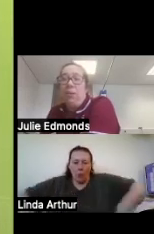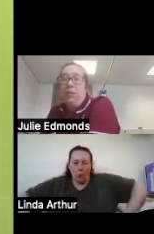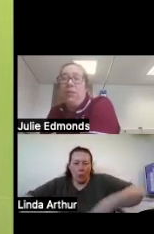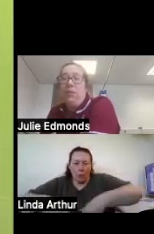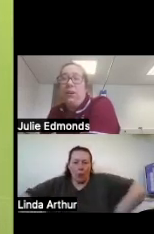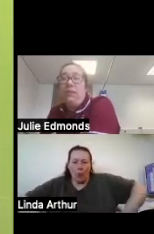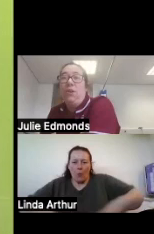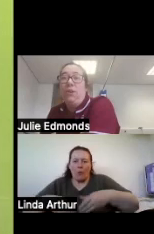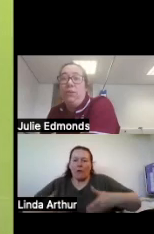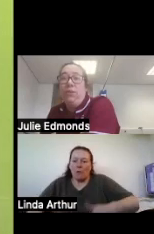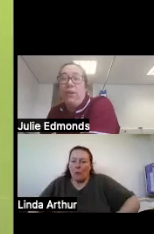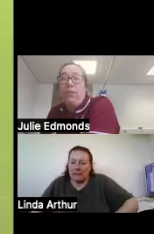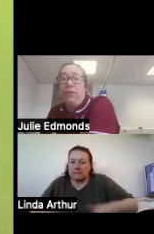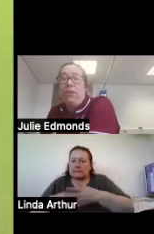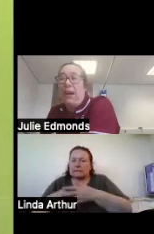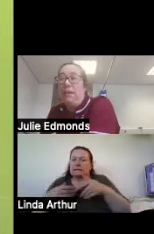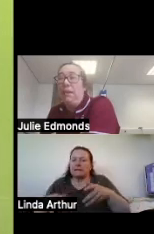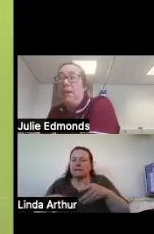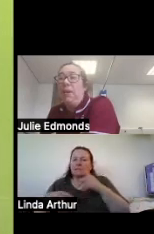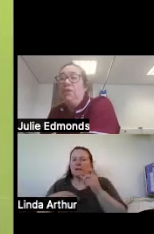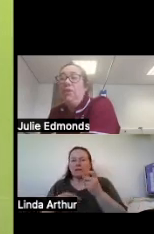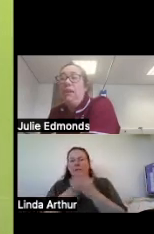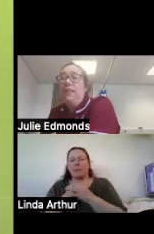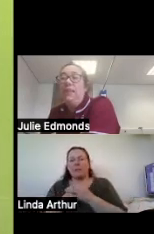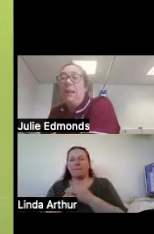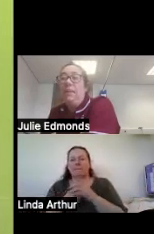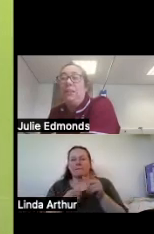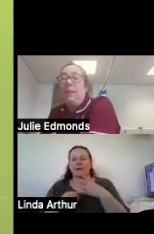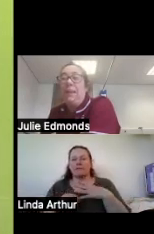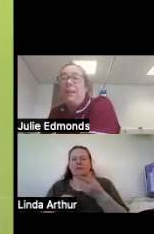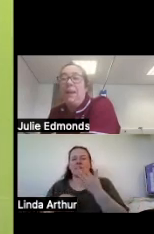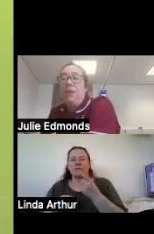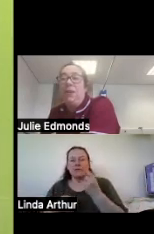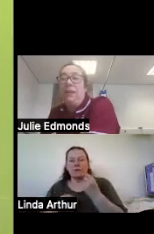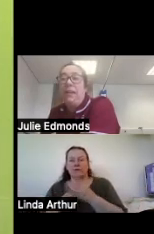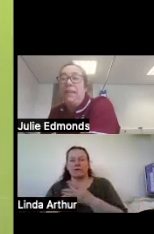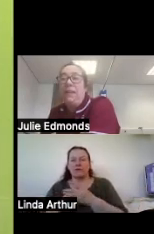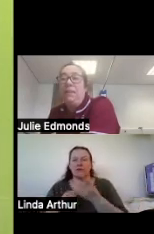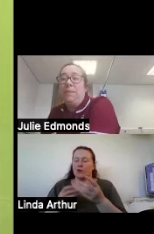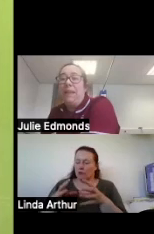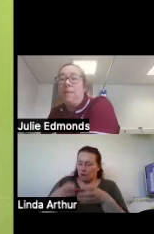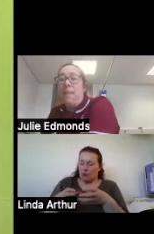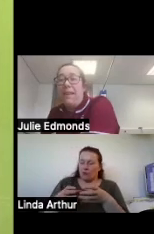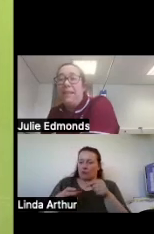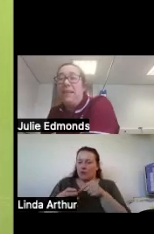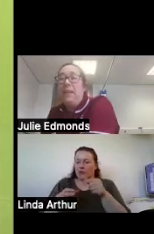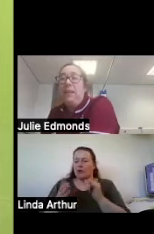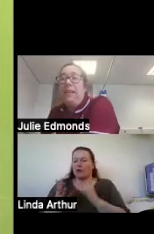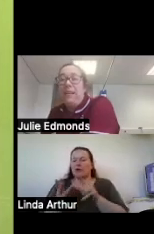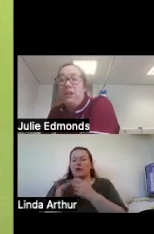not want or is not good for it to have. So it needs to be able to be in the bed. The urine needs to be able to be in the